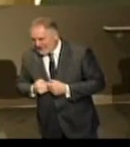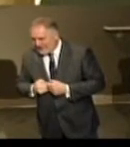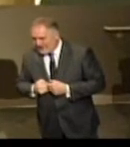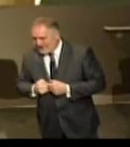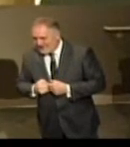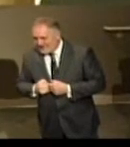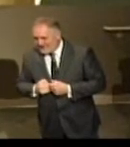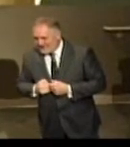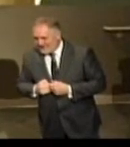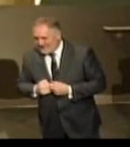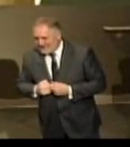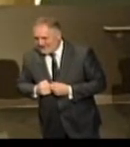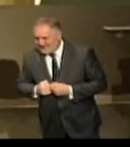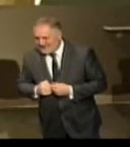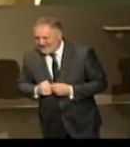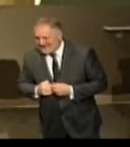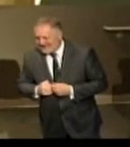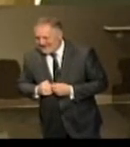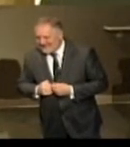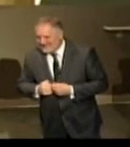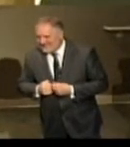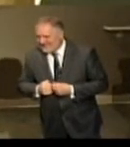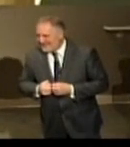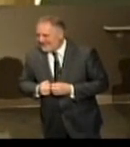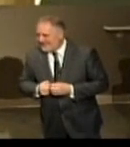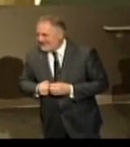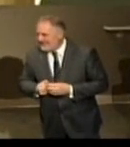That's so assuring to me.